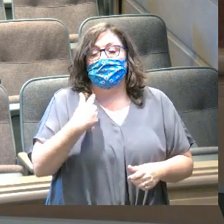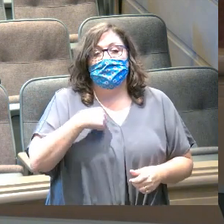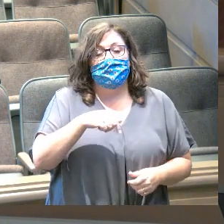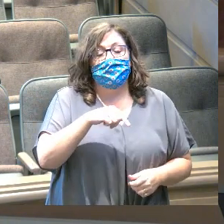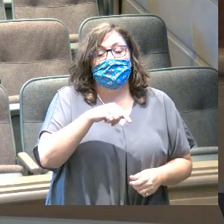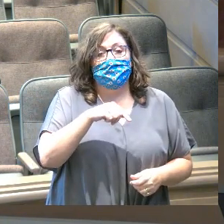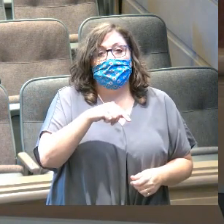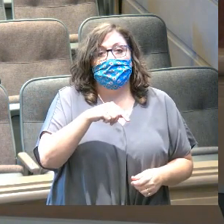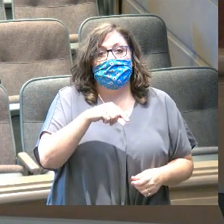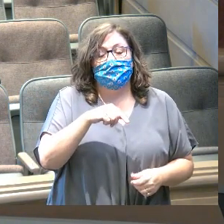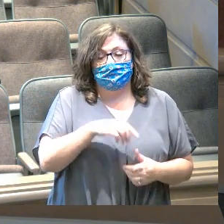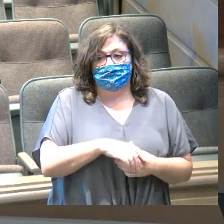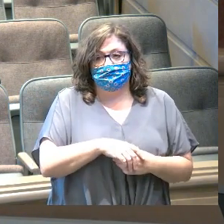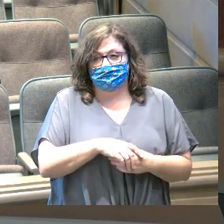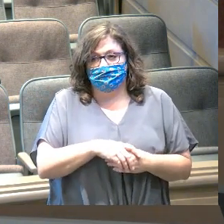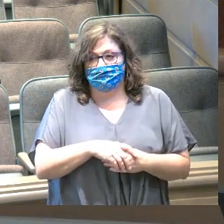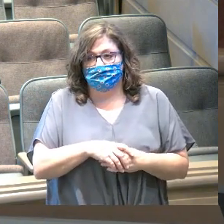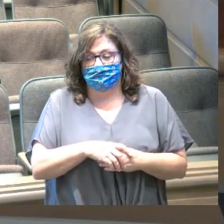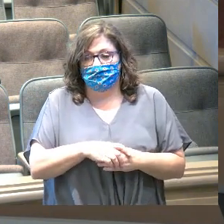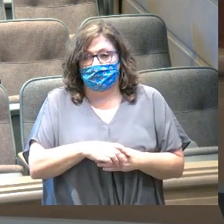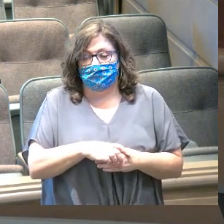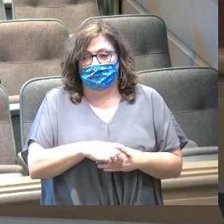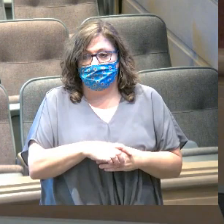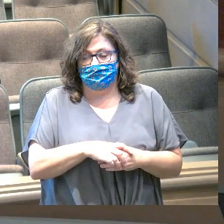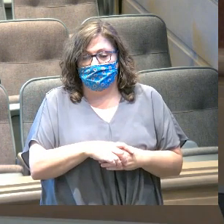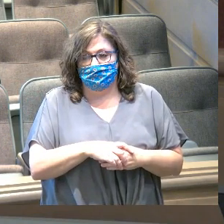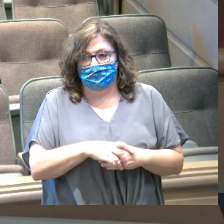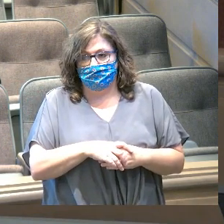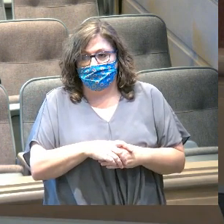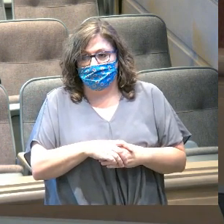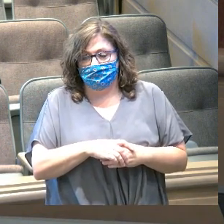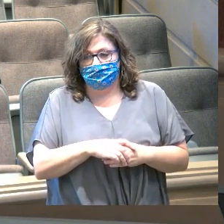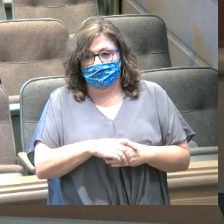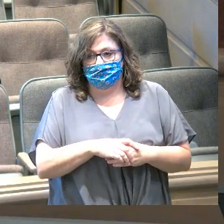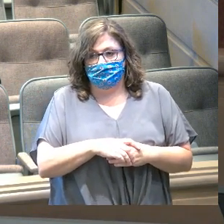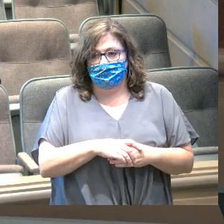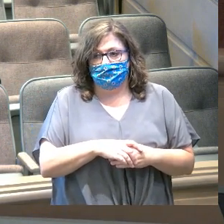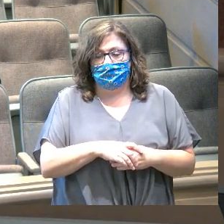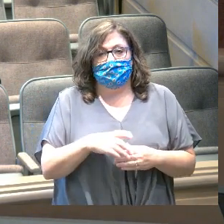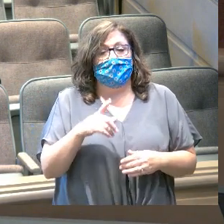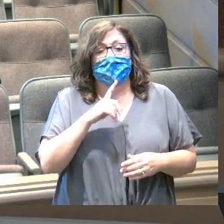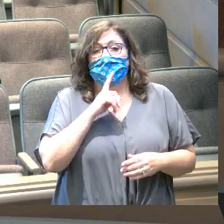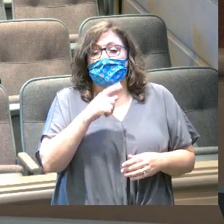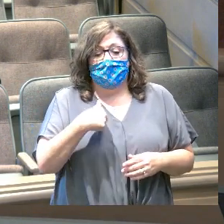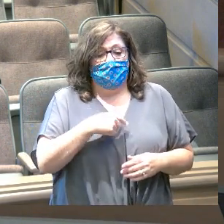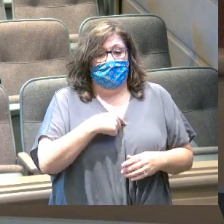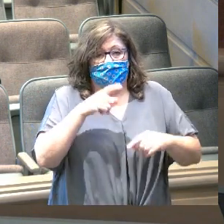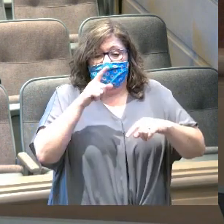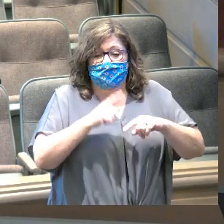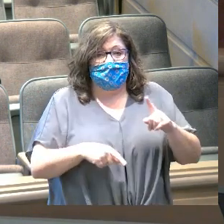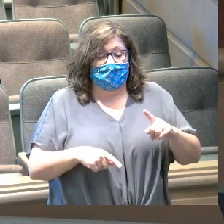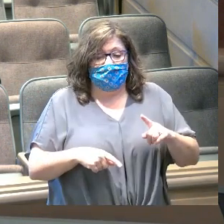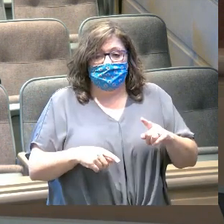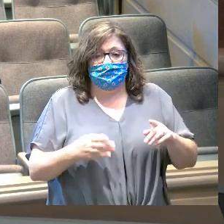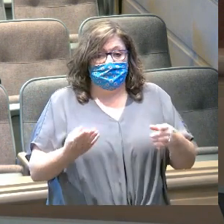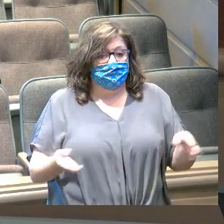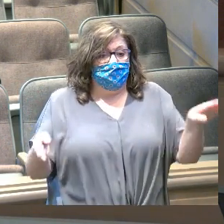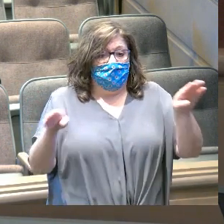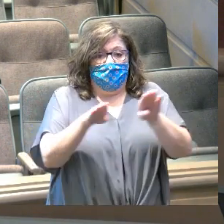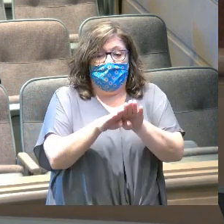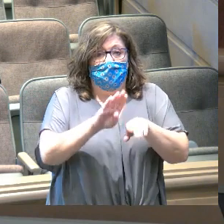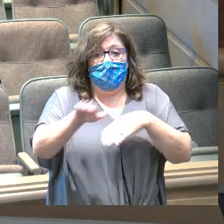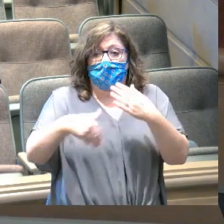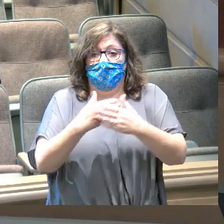completely unsustainable for us to shut down the entire world because we are